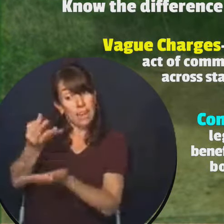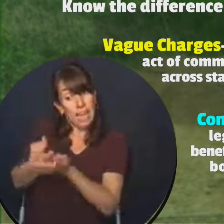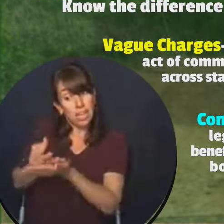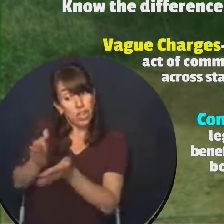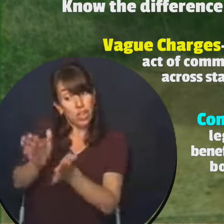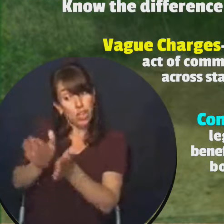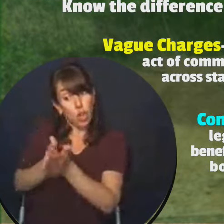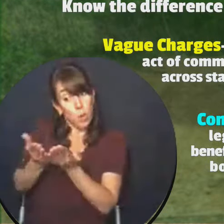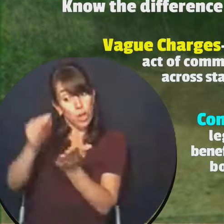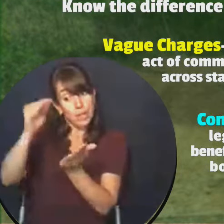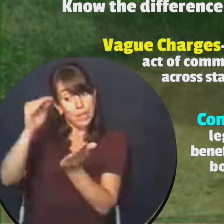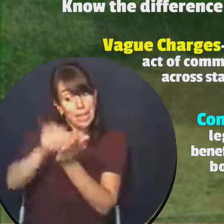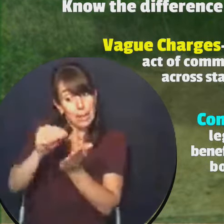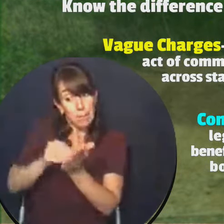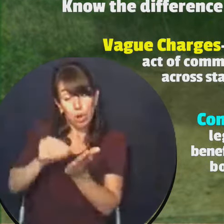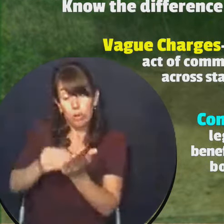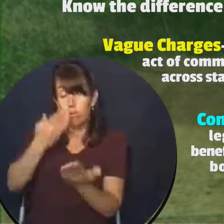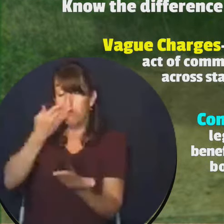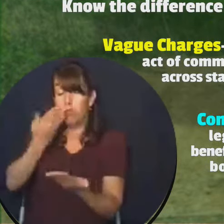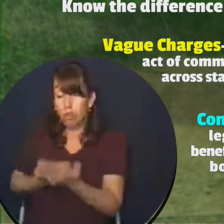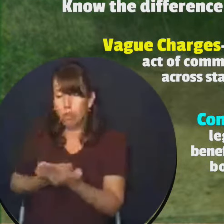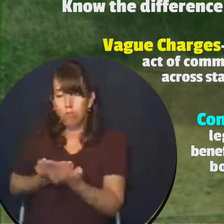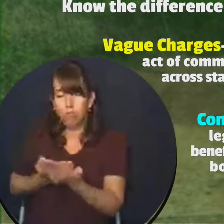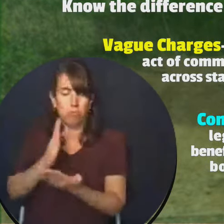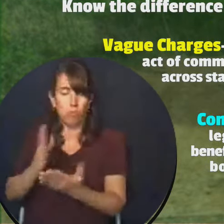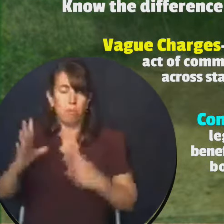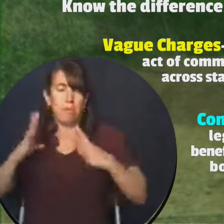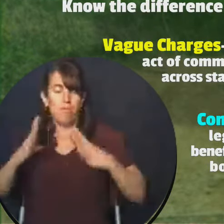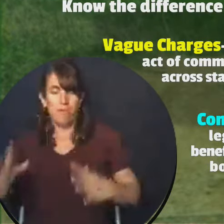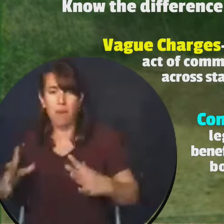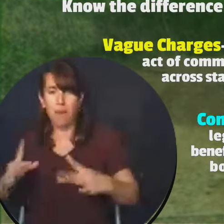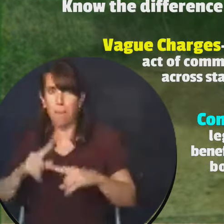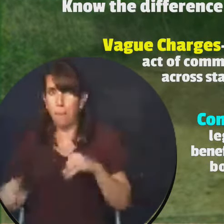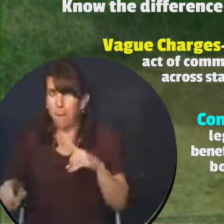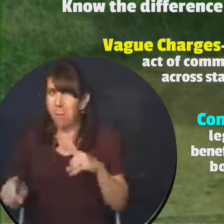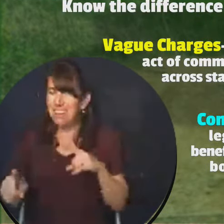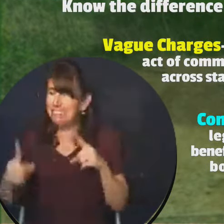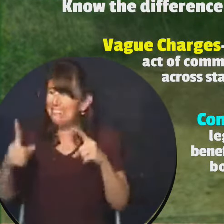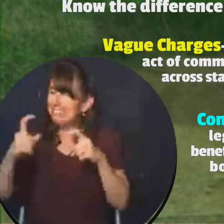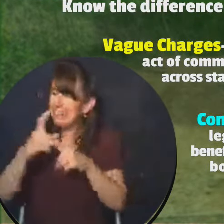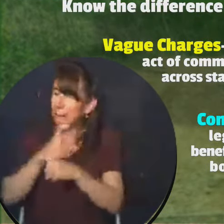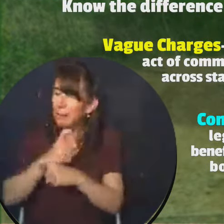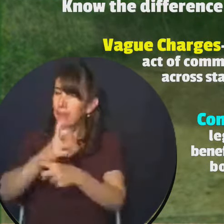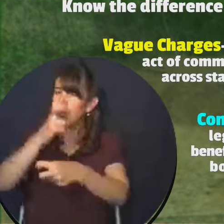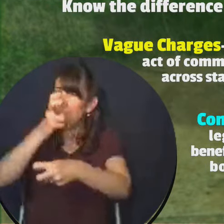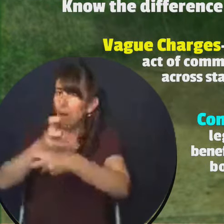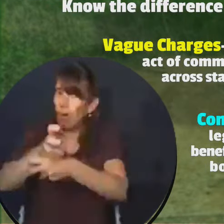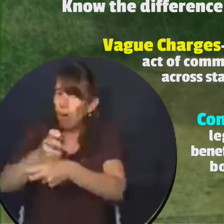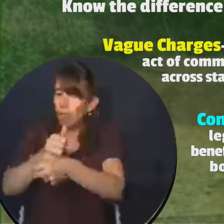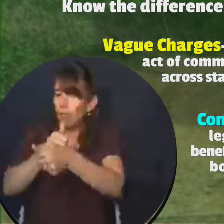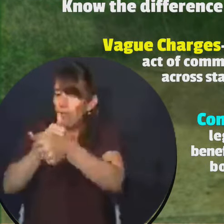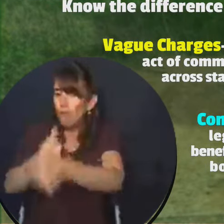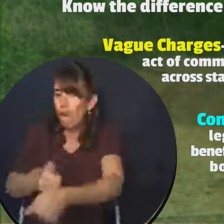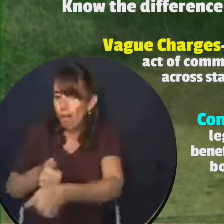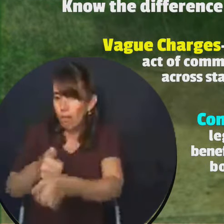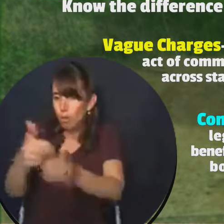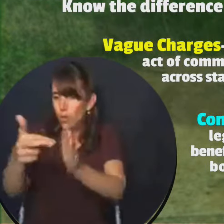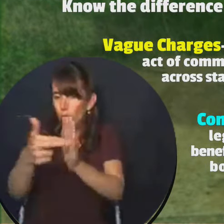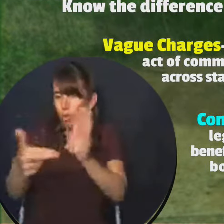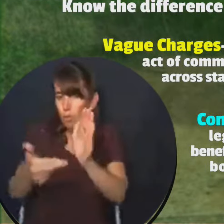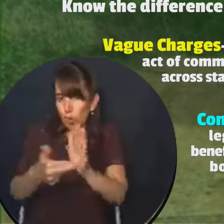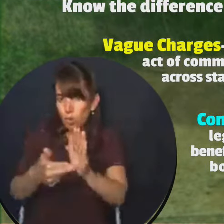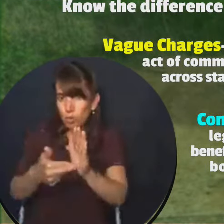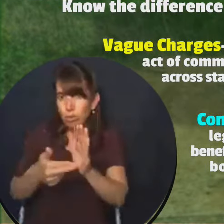sounds complicated, it sounds hard, and it is complicated and hard to follow those rules, but as long as you are, you're probably all